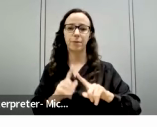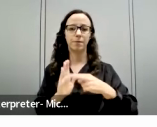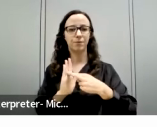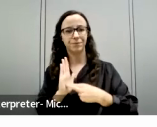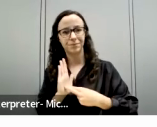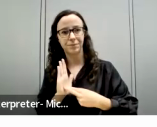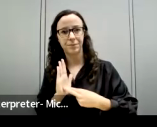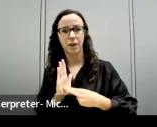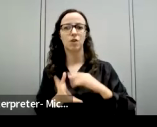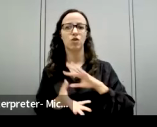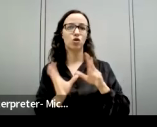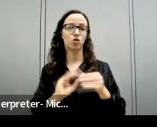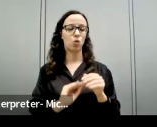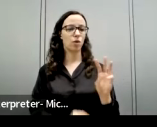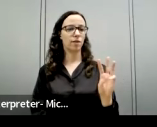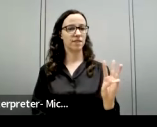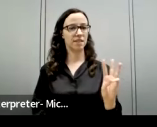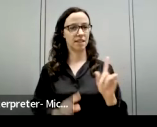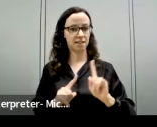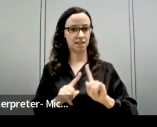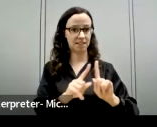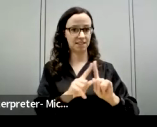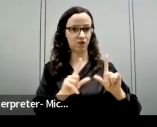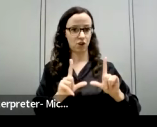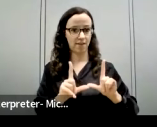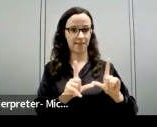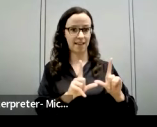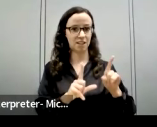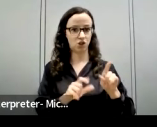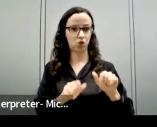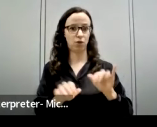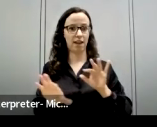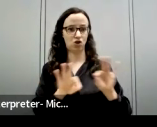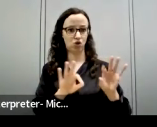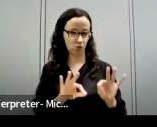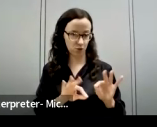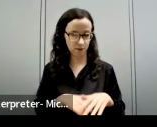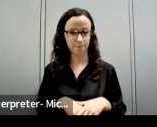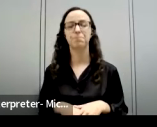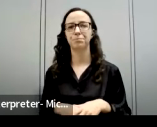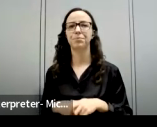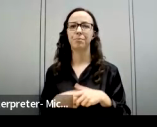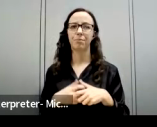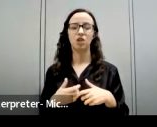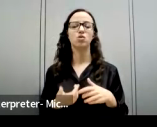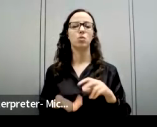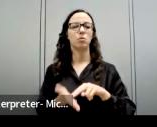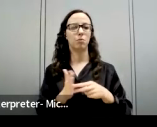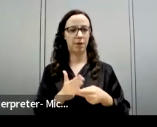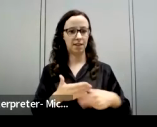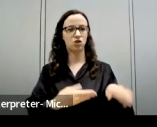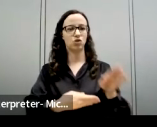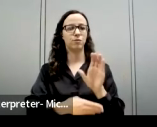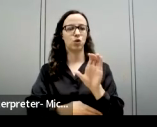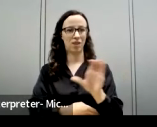actually 6 different licenses that you can choose from. So it kind of fits here in the middle.